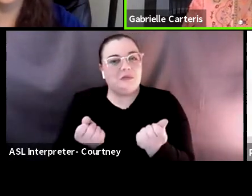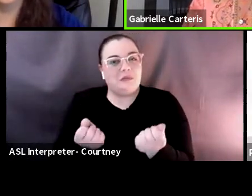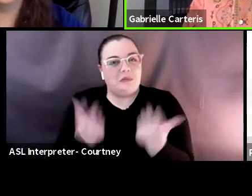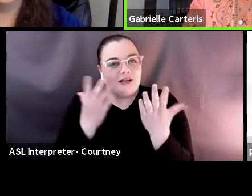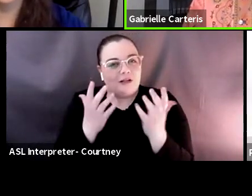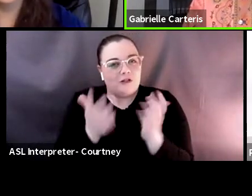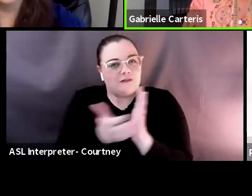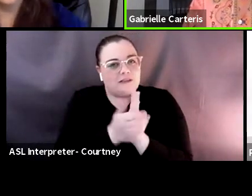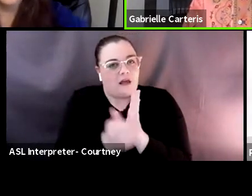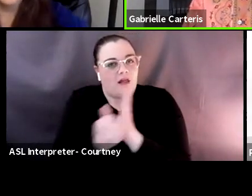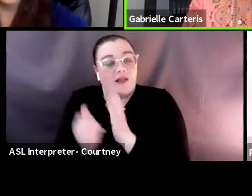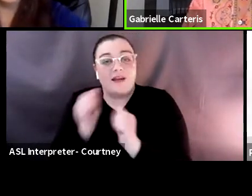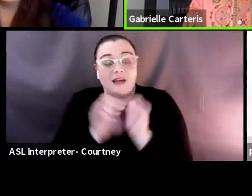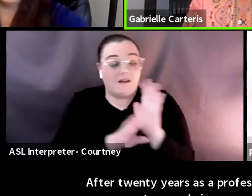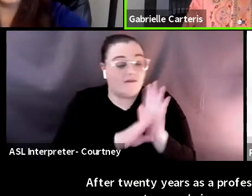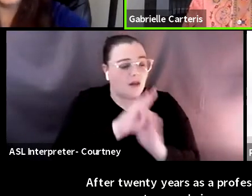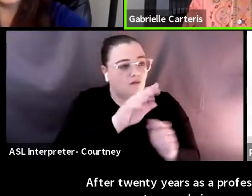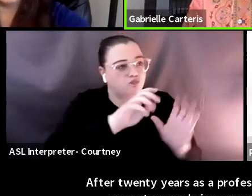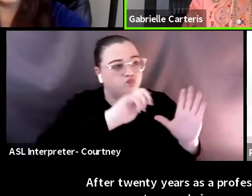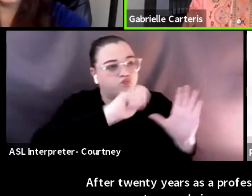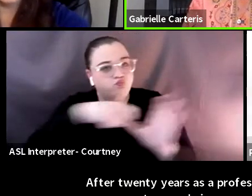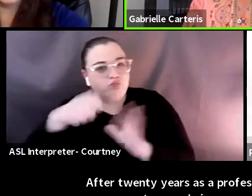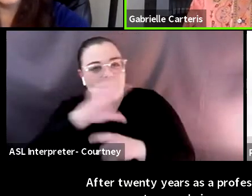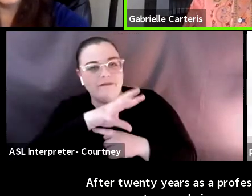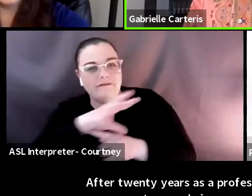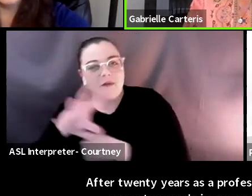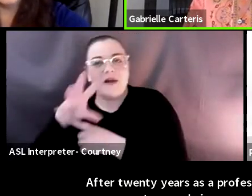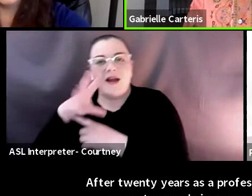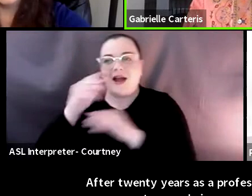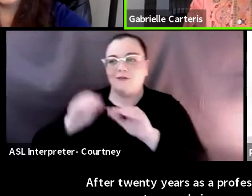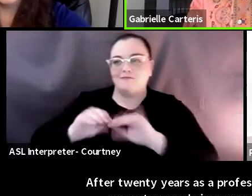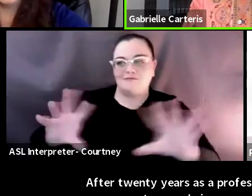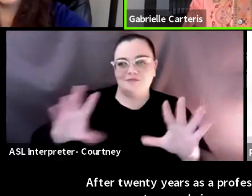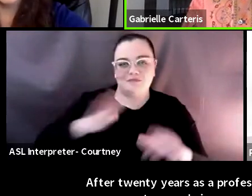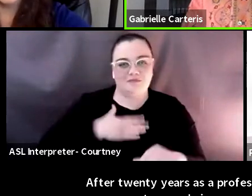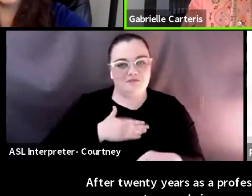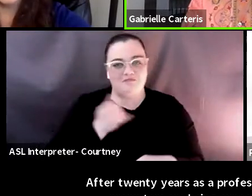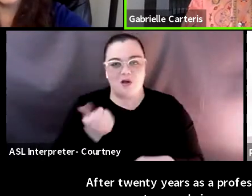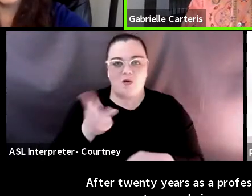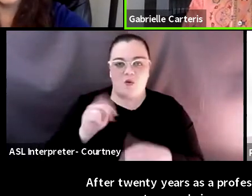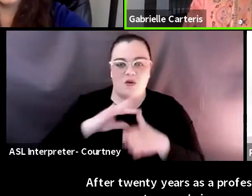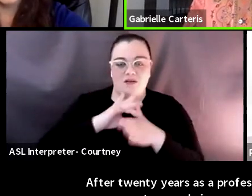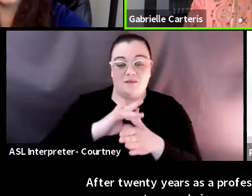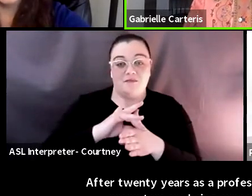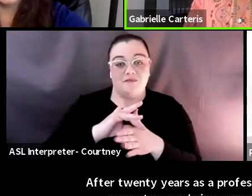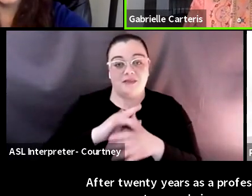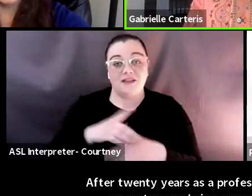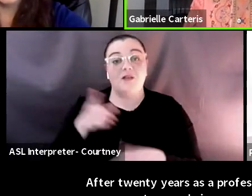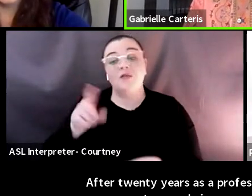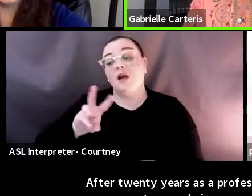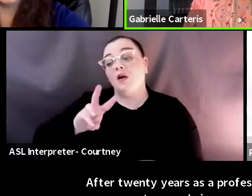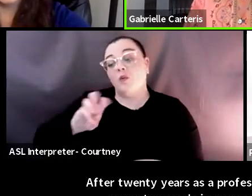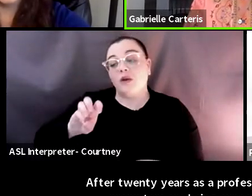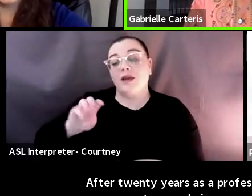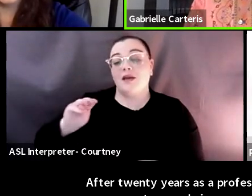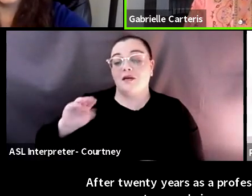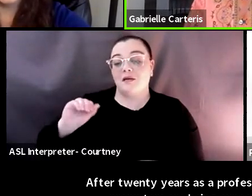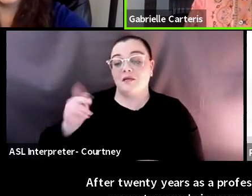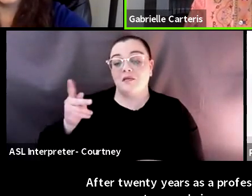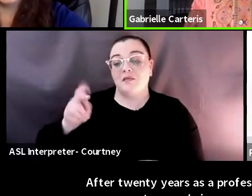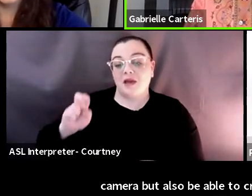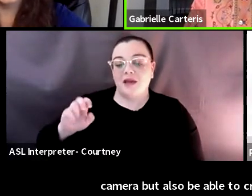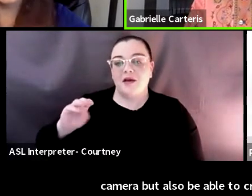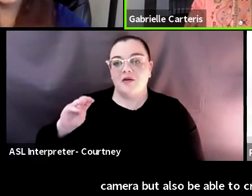can develop, shoot, and distribute their own video content. So through We Make It Movies, Aubrey has actually helped creatives produce